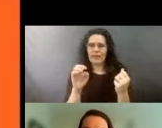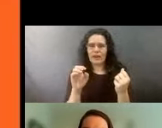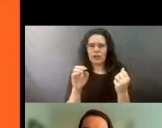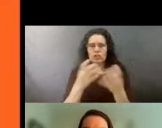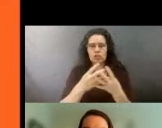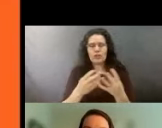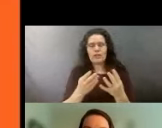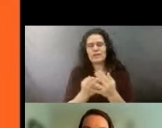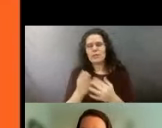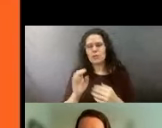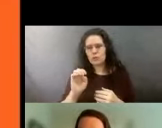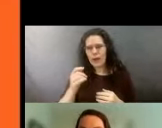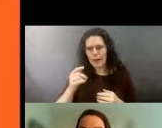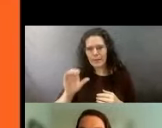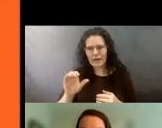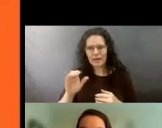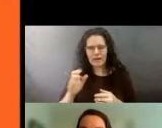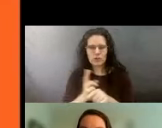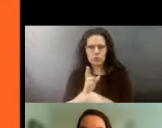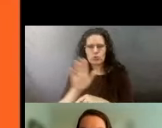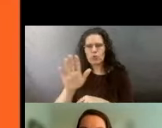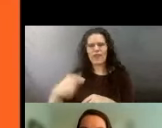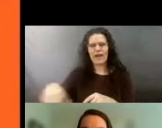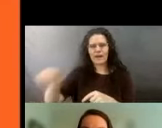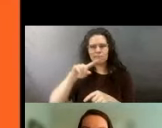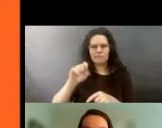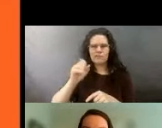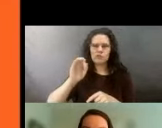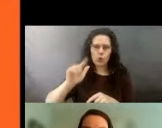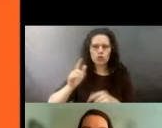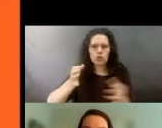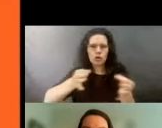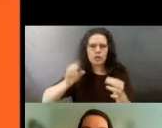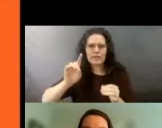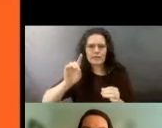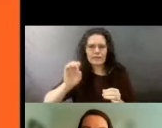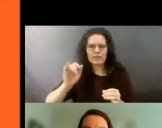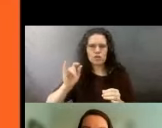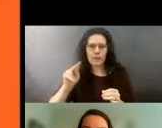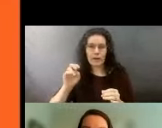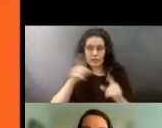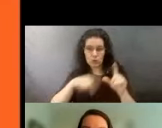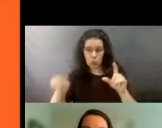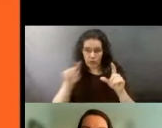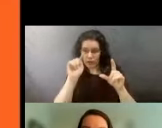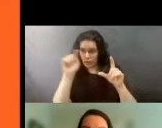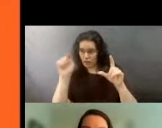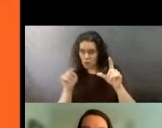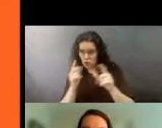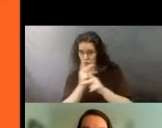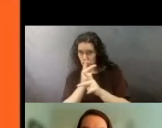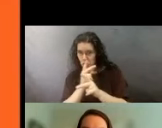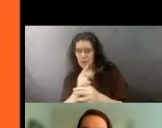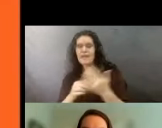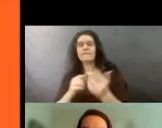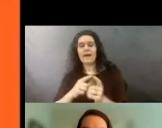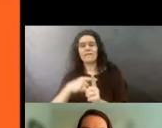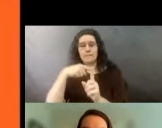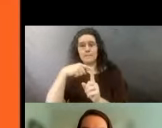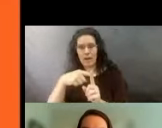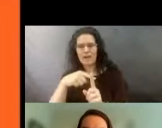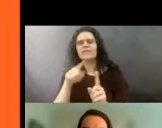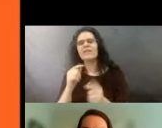EPIC. It's using the EPIC social determinants wheel. And then from there, if there's a positive on the social determinants screener, we use the